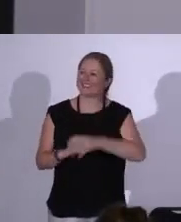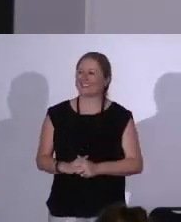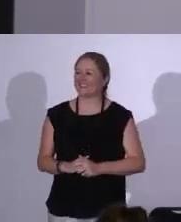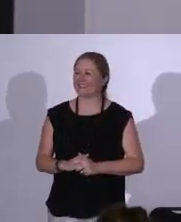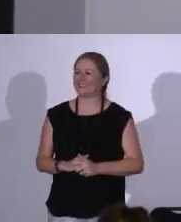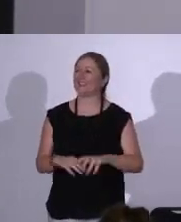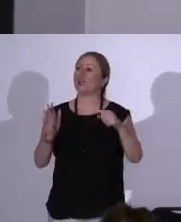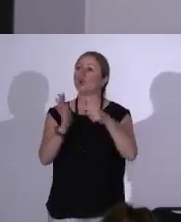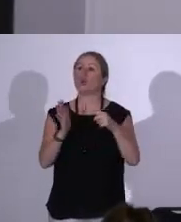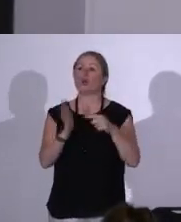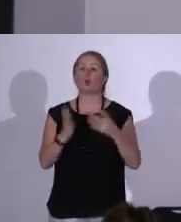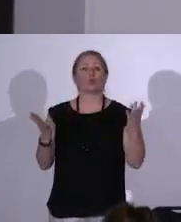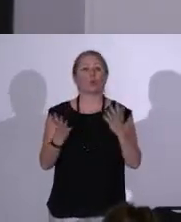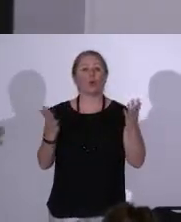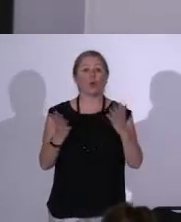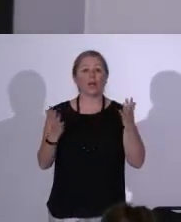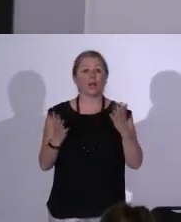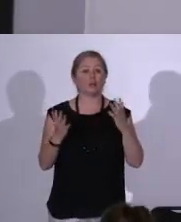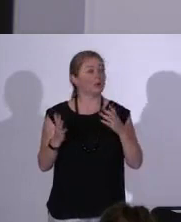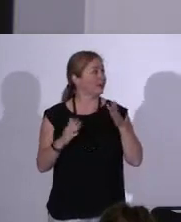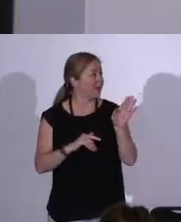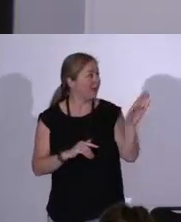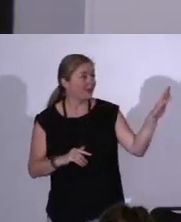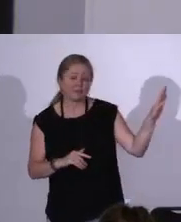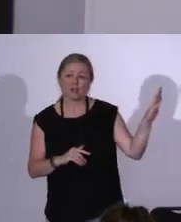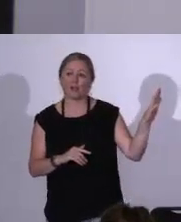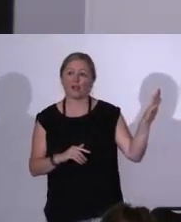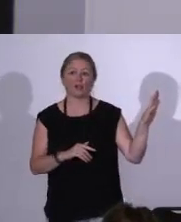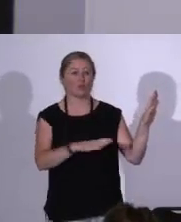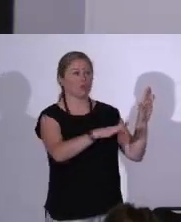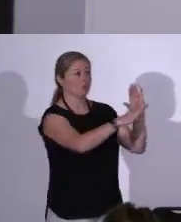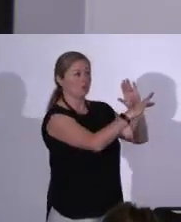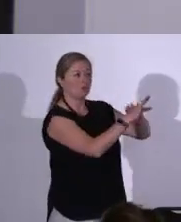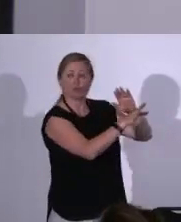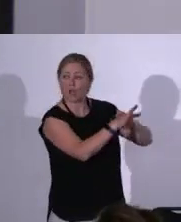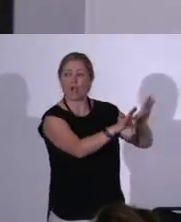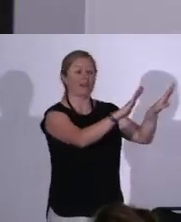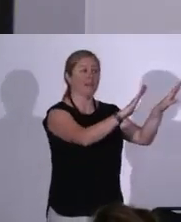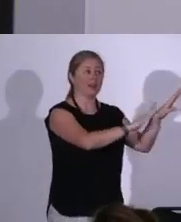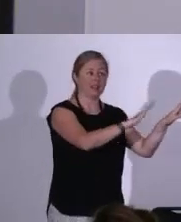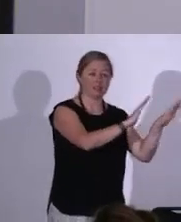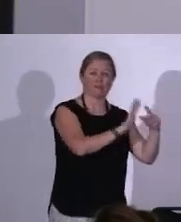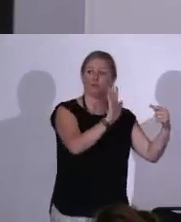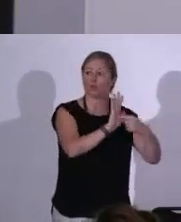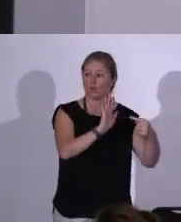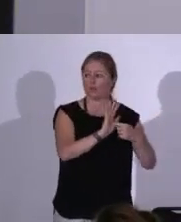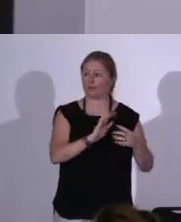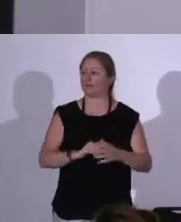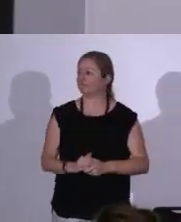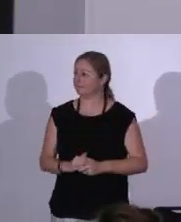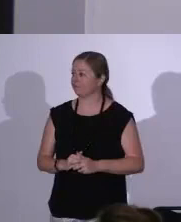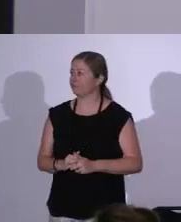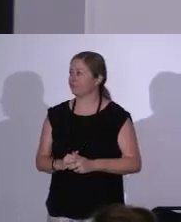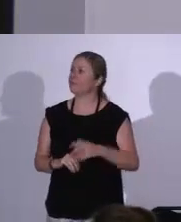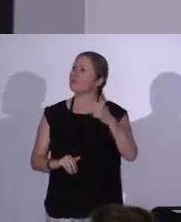The bathrooms, including accessible washrooms, are just outside. Turn to the right and then to the left. I was able to